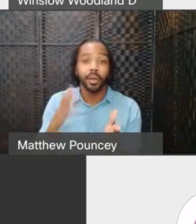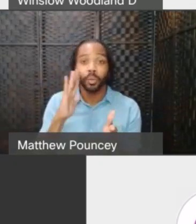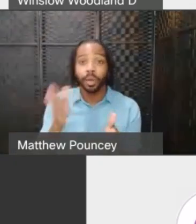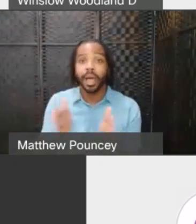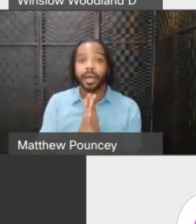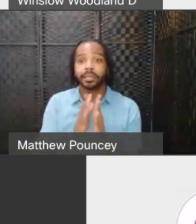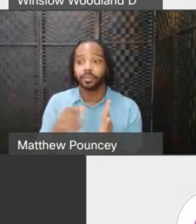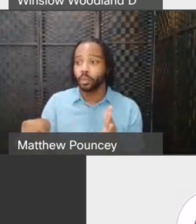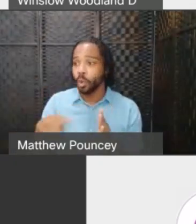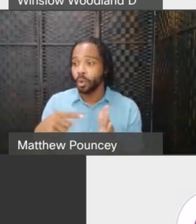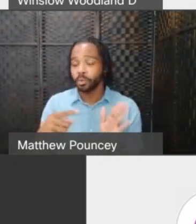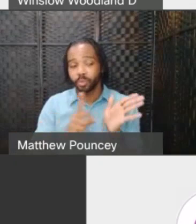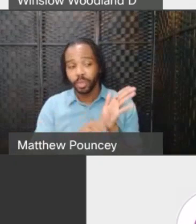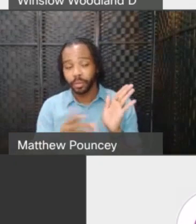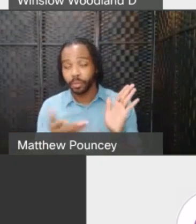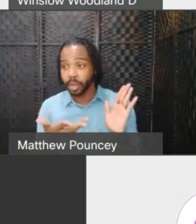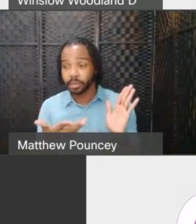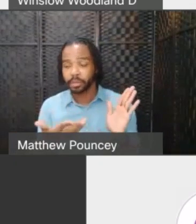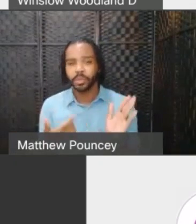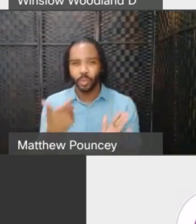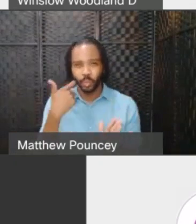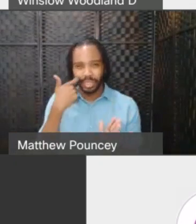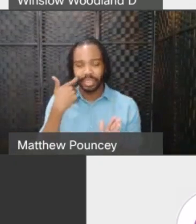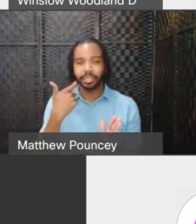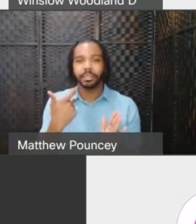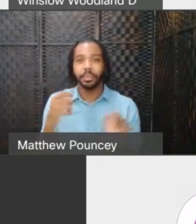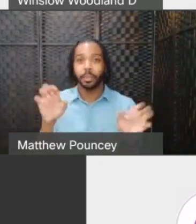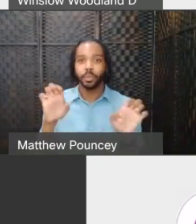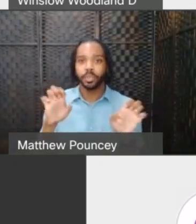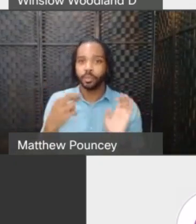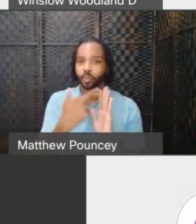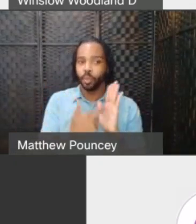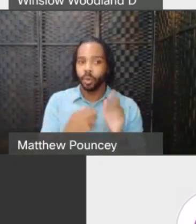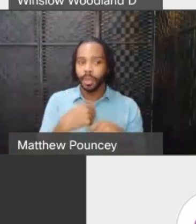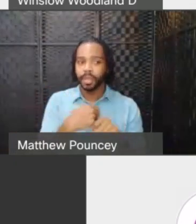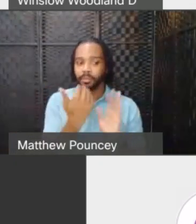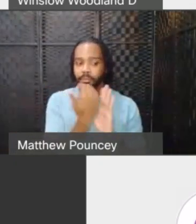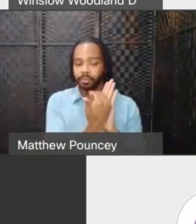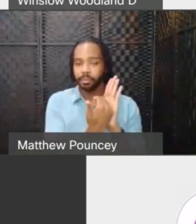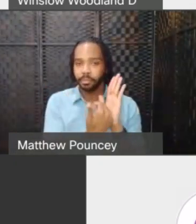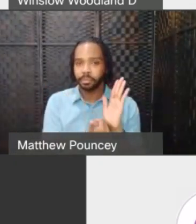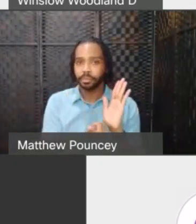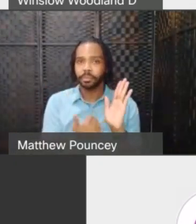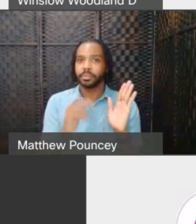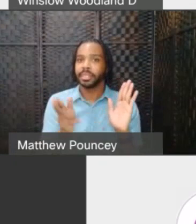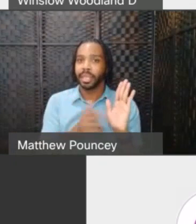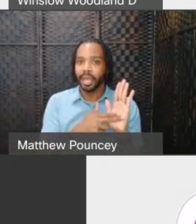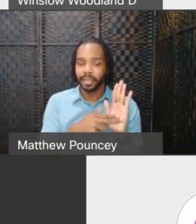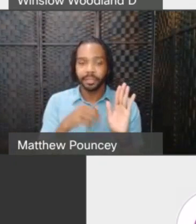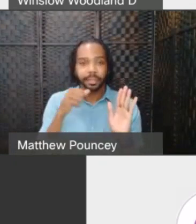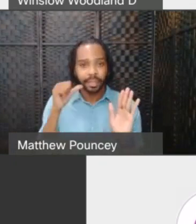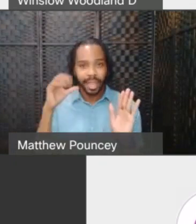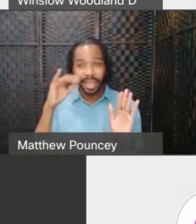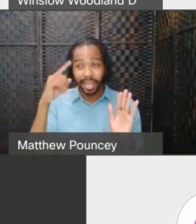to acquaint themselves with the recent emergency rulemaking that was signed. And I think under